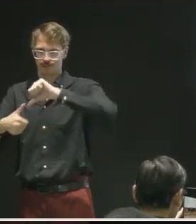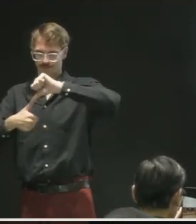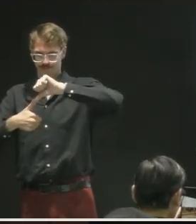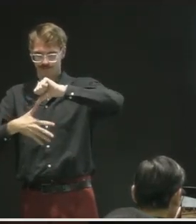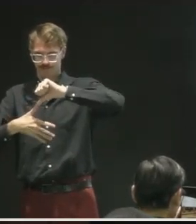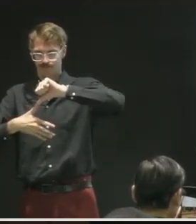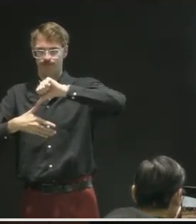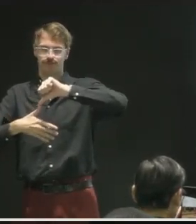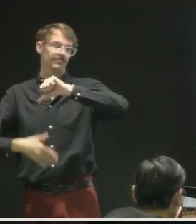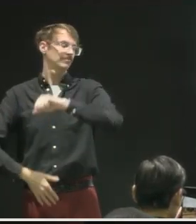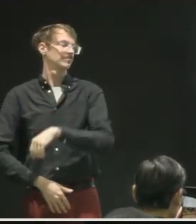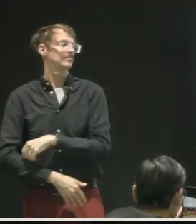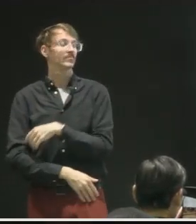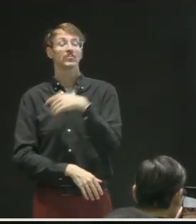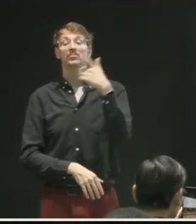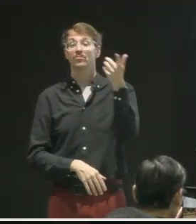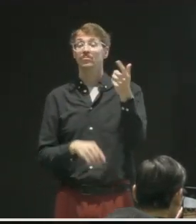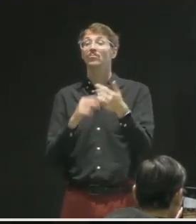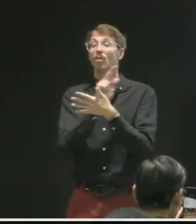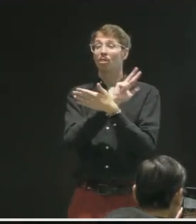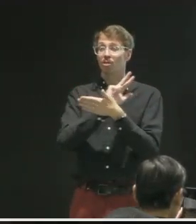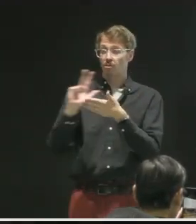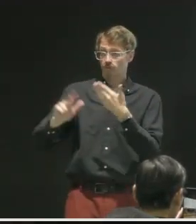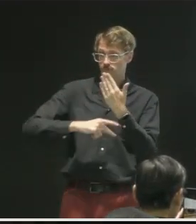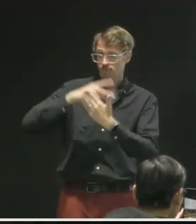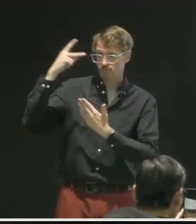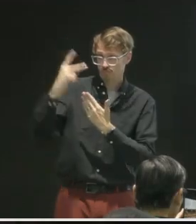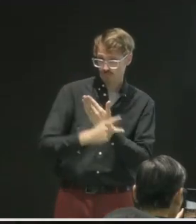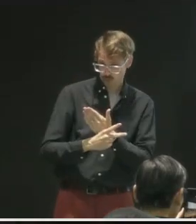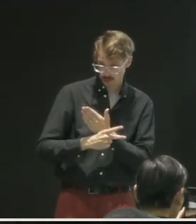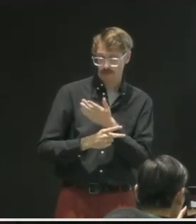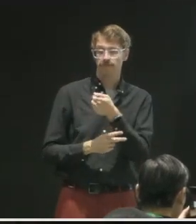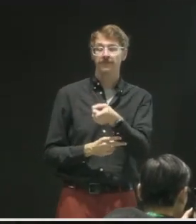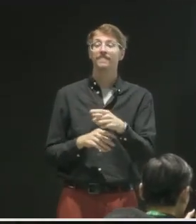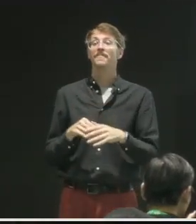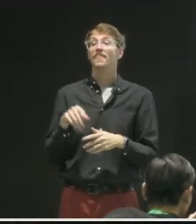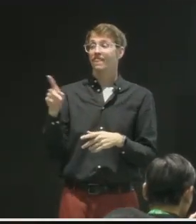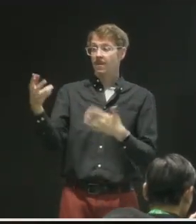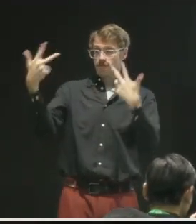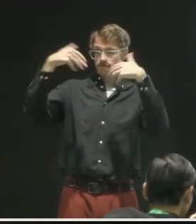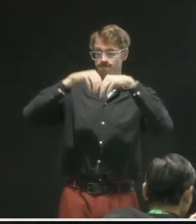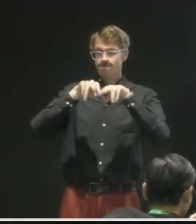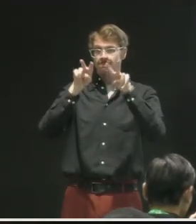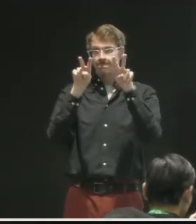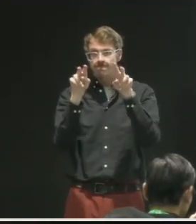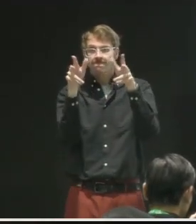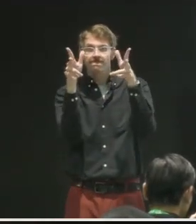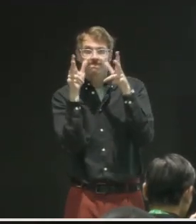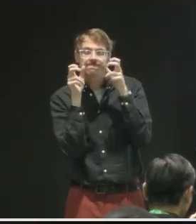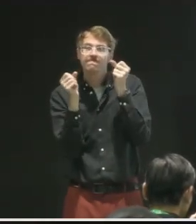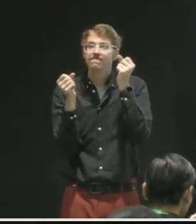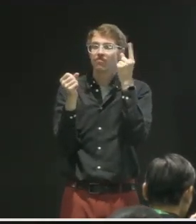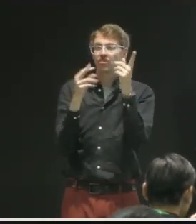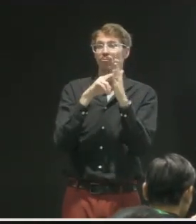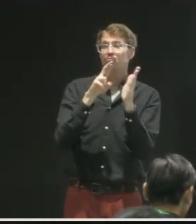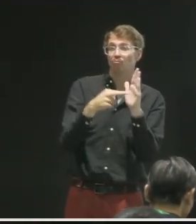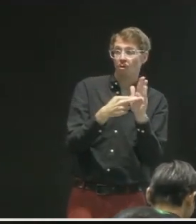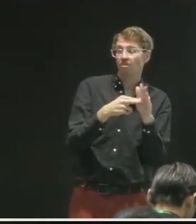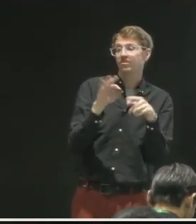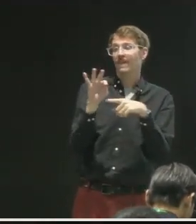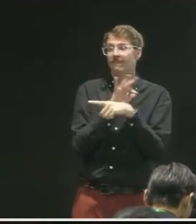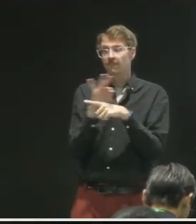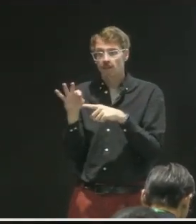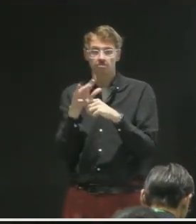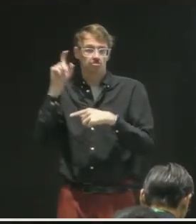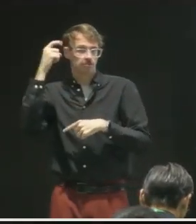So through 3-week program, participants understand the roles and functions of government and local community in